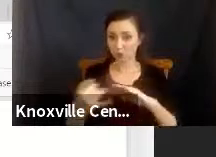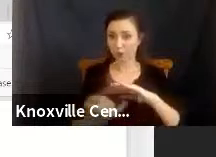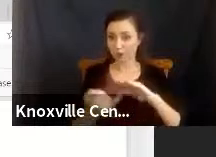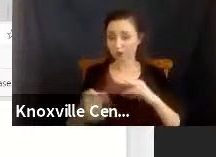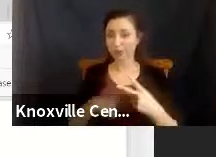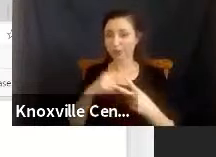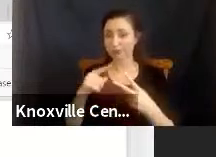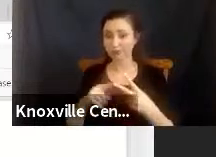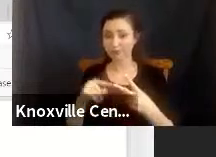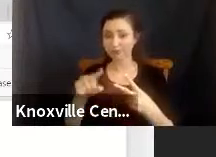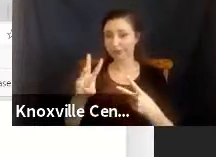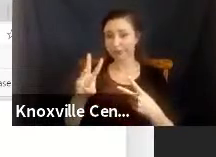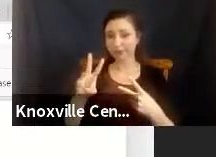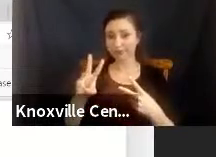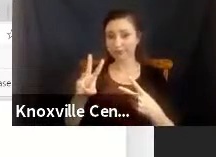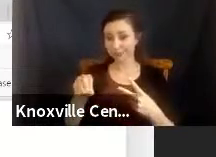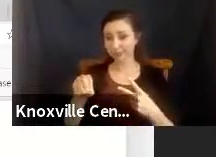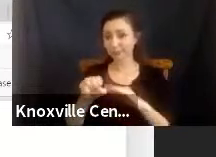60 staff.